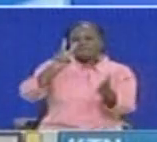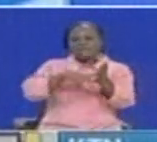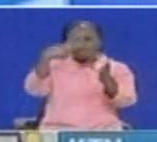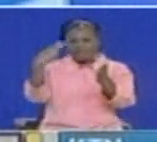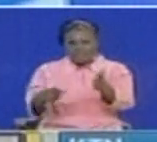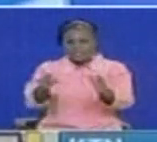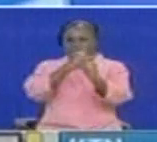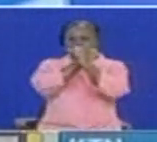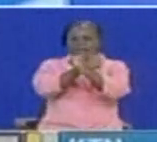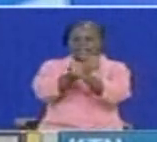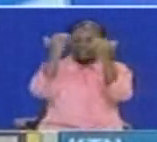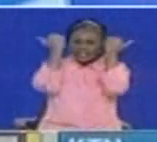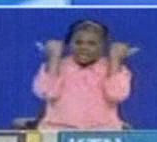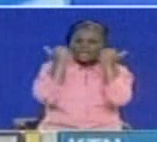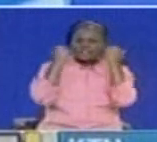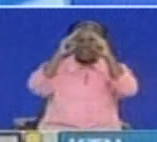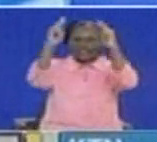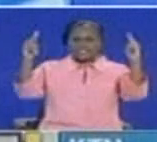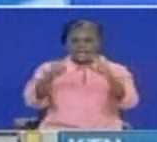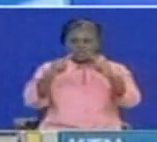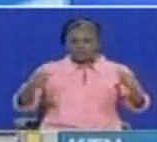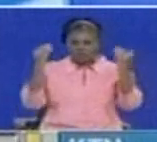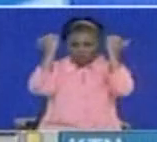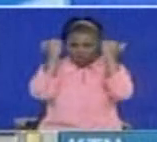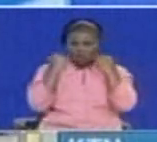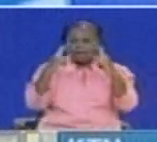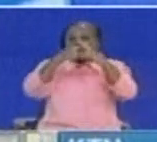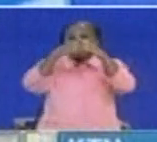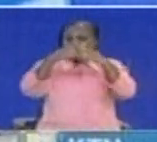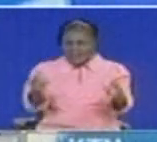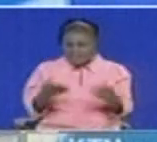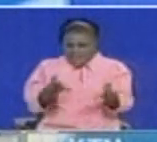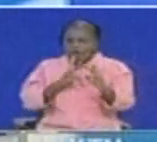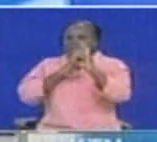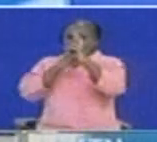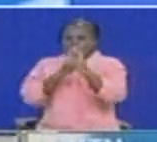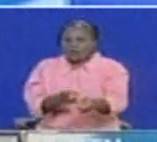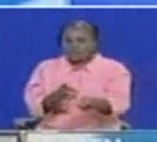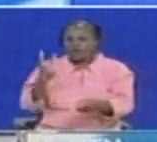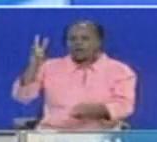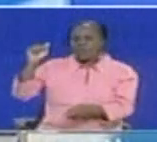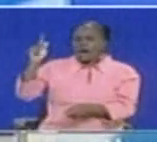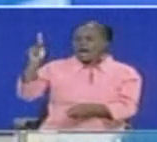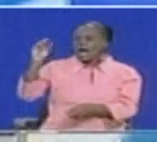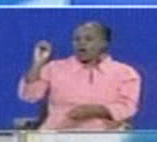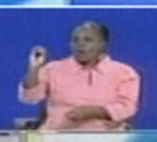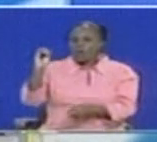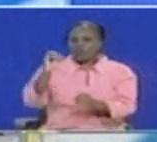in defending the cases in international court. But as Asha Mwilu now reports, Wako begs to differ.